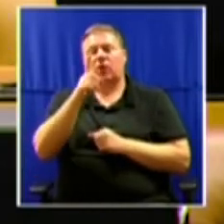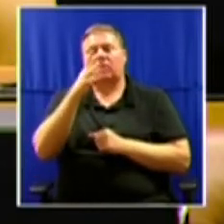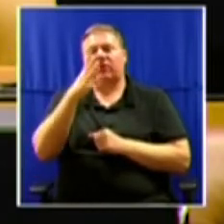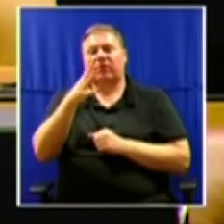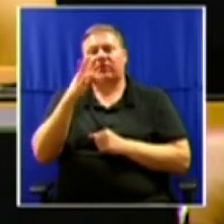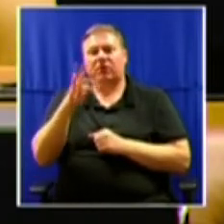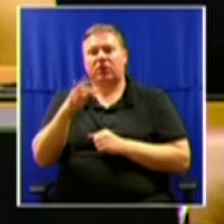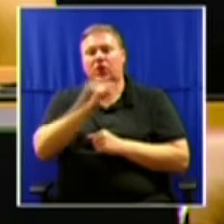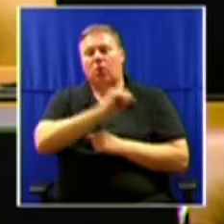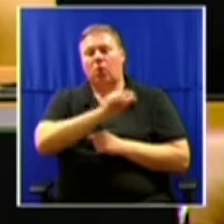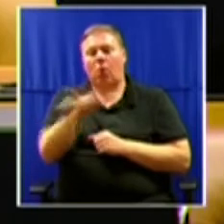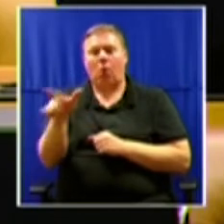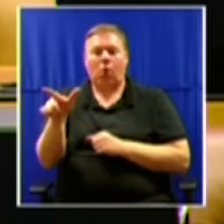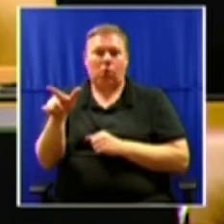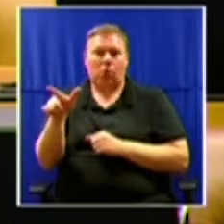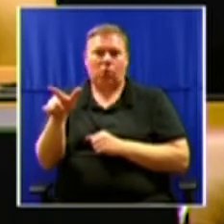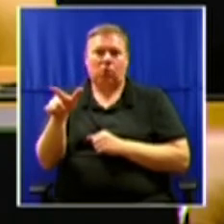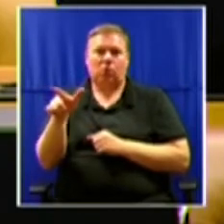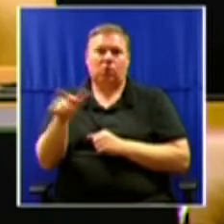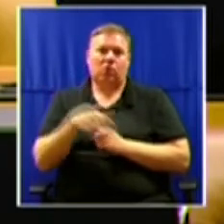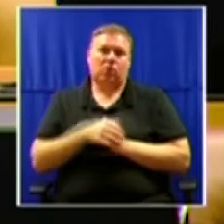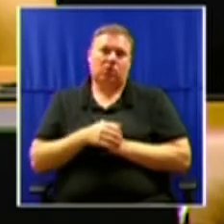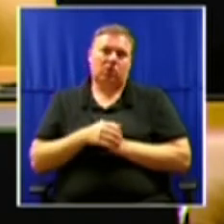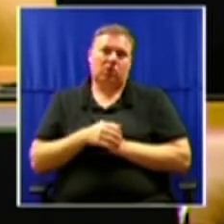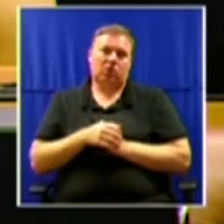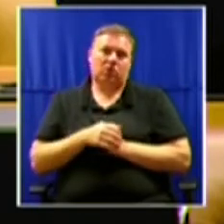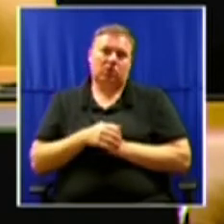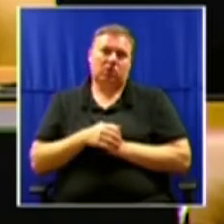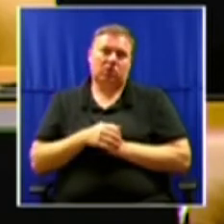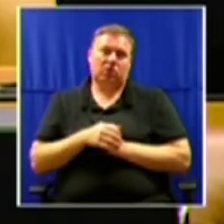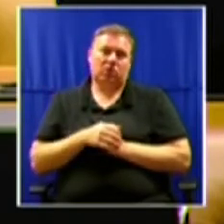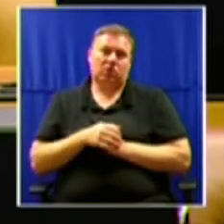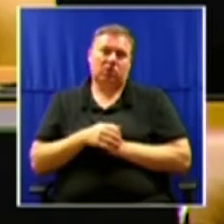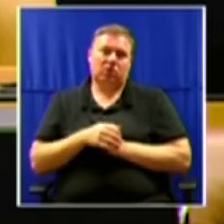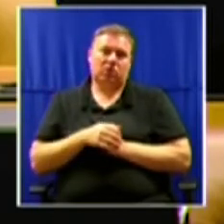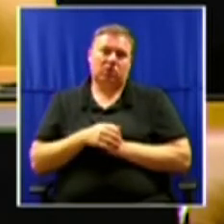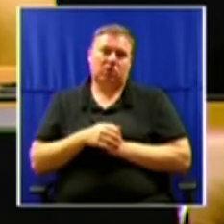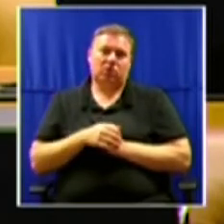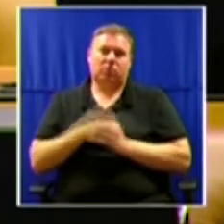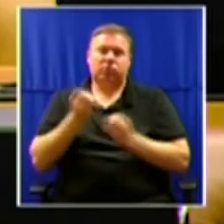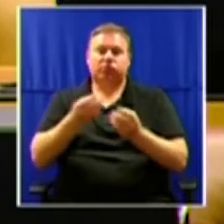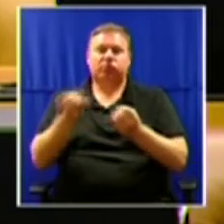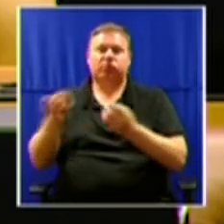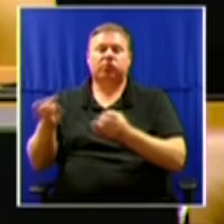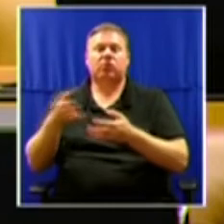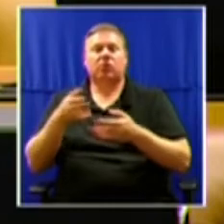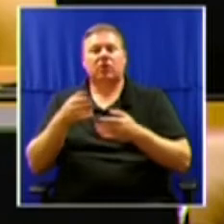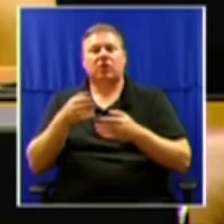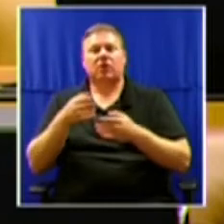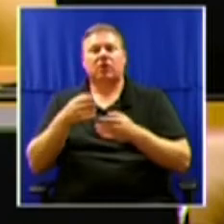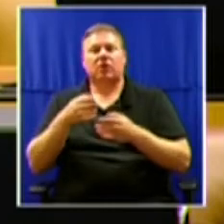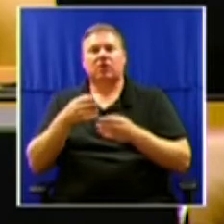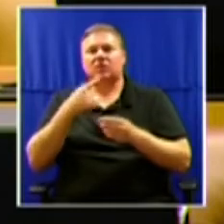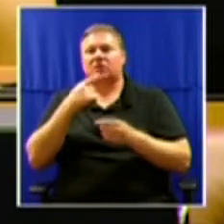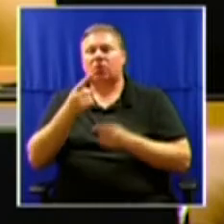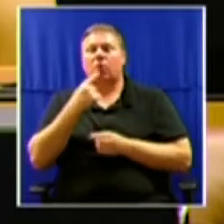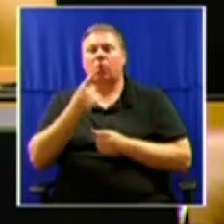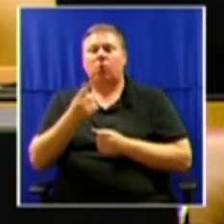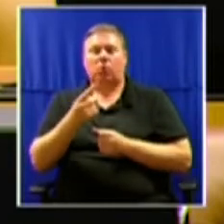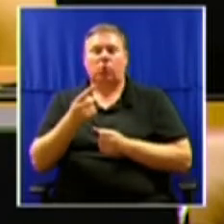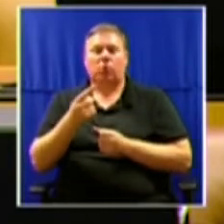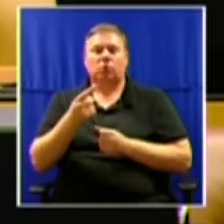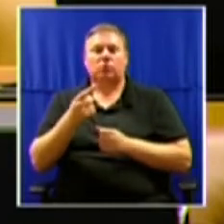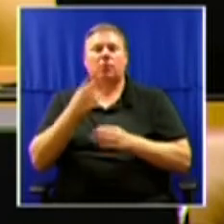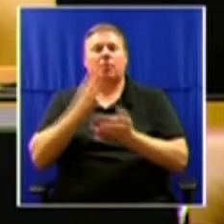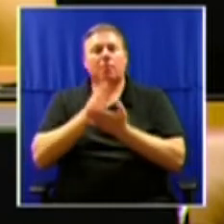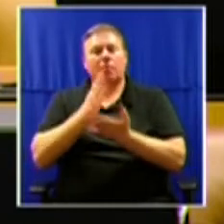all deputy commissioners, all divisional. So these are the numbers that we are supplying to public to